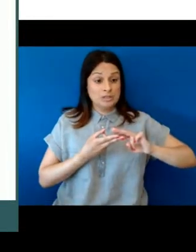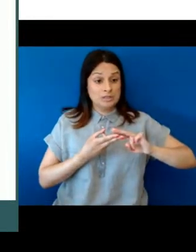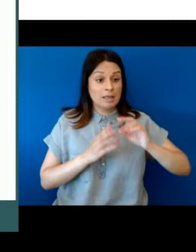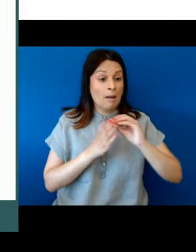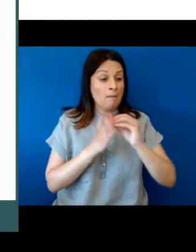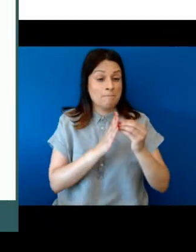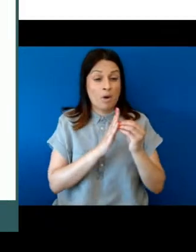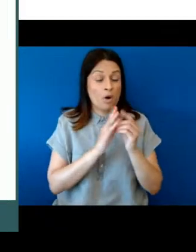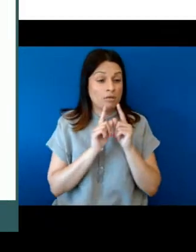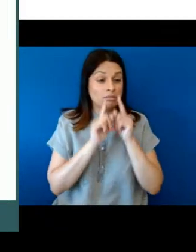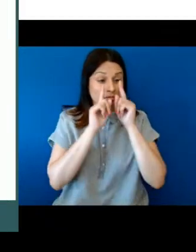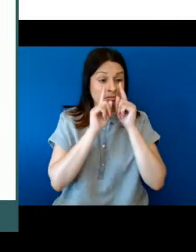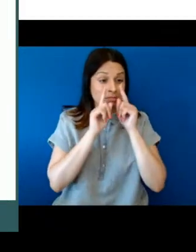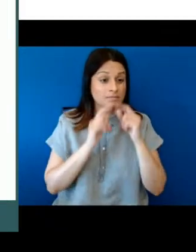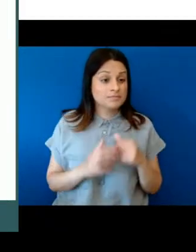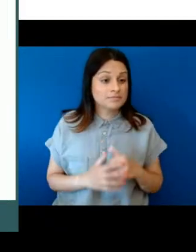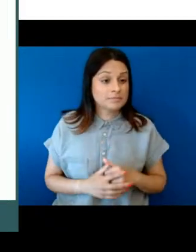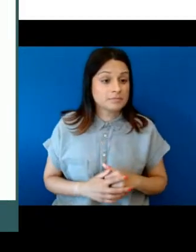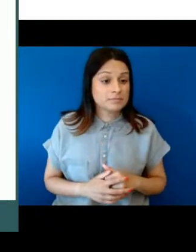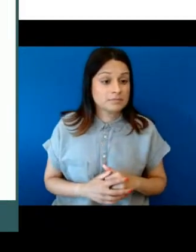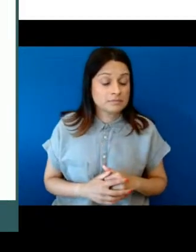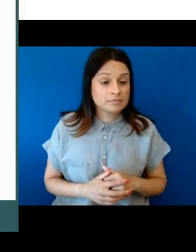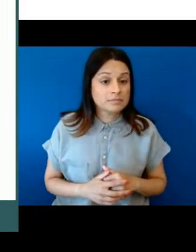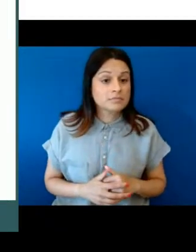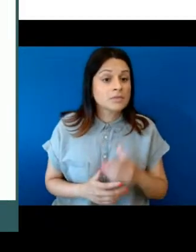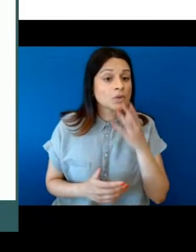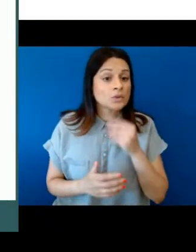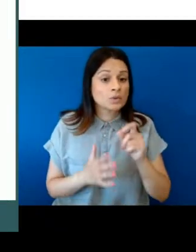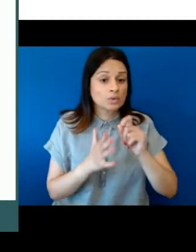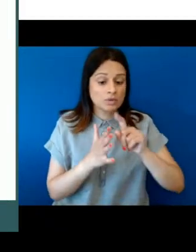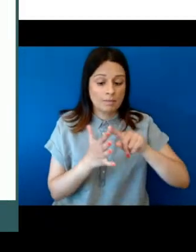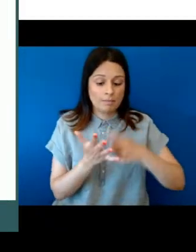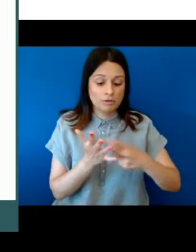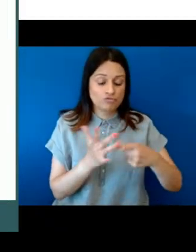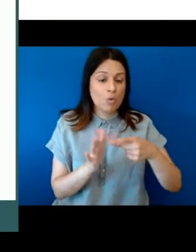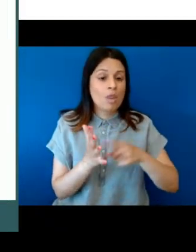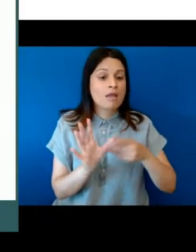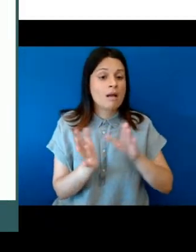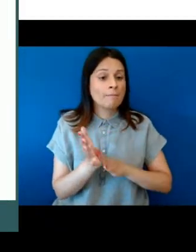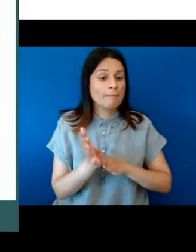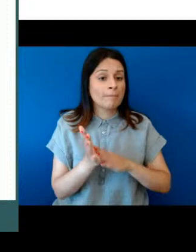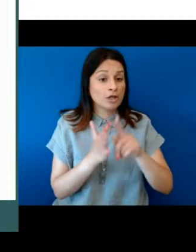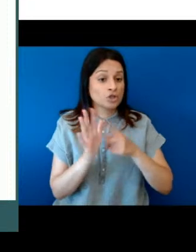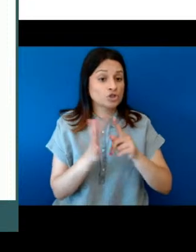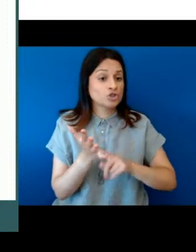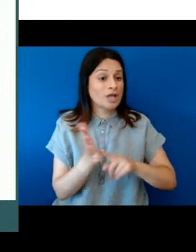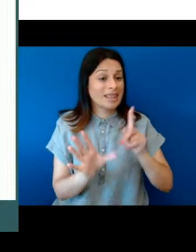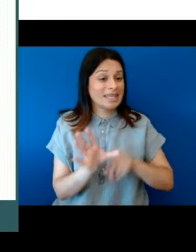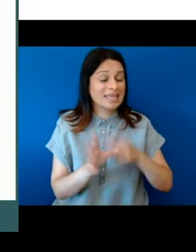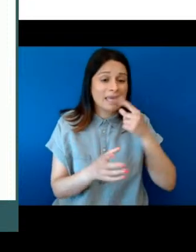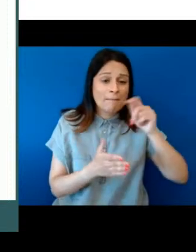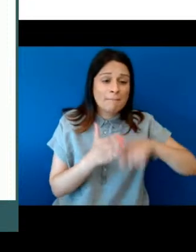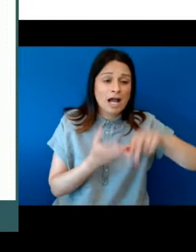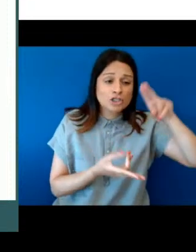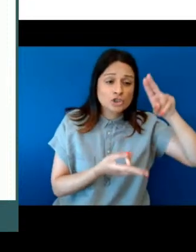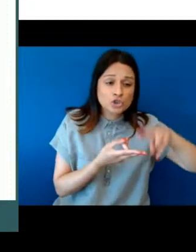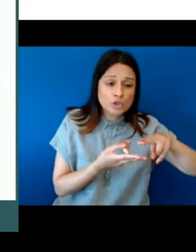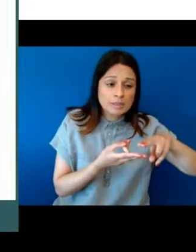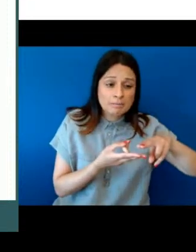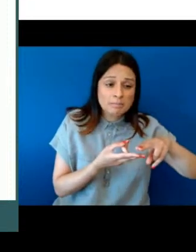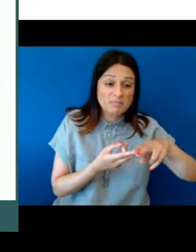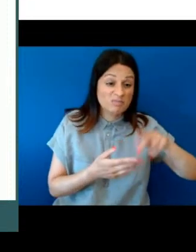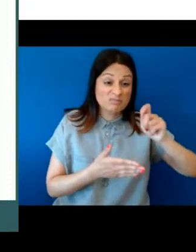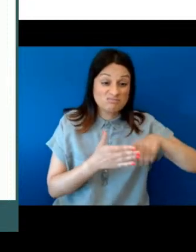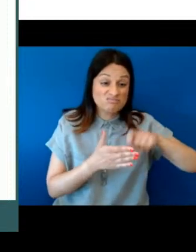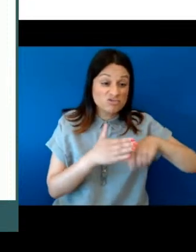could use something as simple as a petroleum jelly just inside the nose, and that is purchased really cheaply and over the counter. Or there are